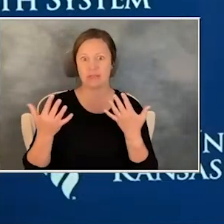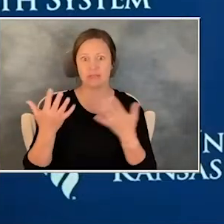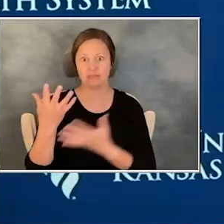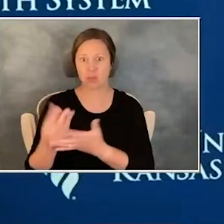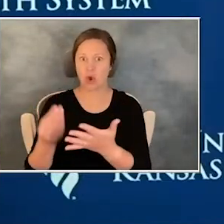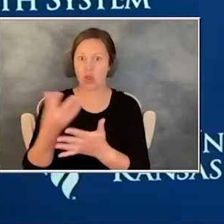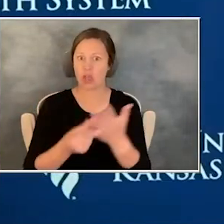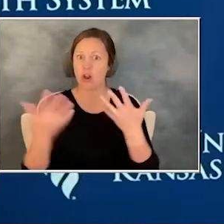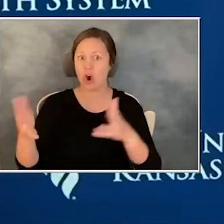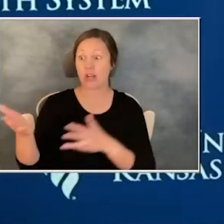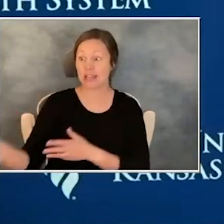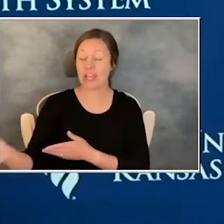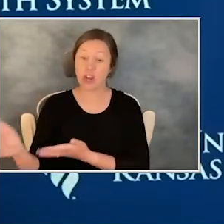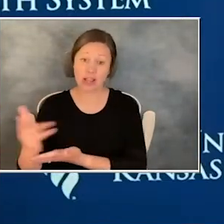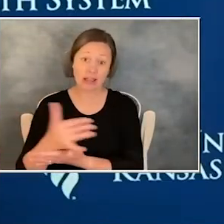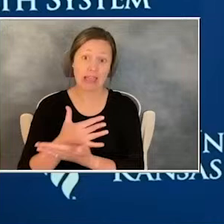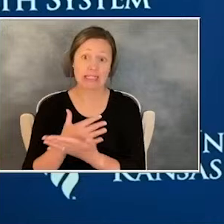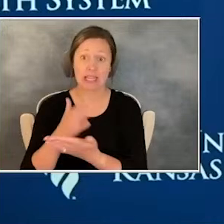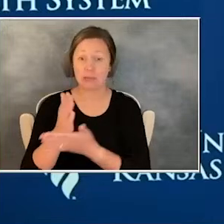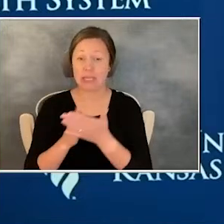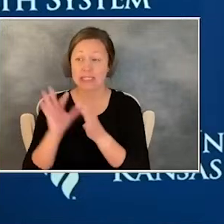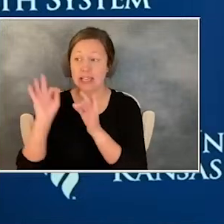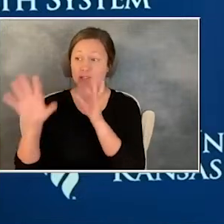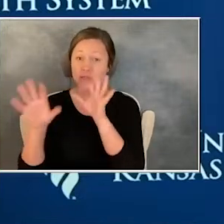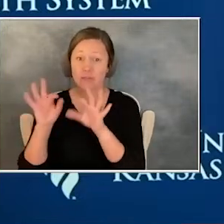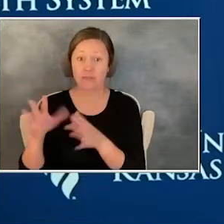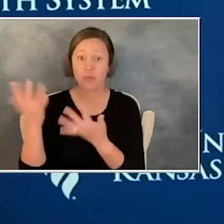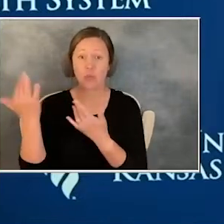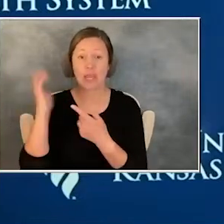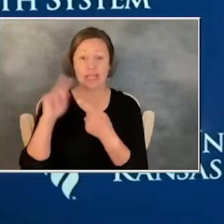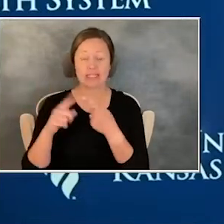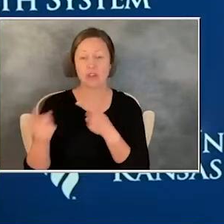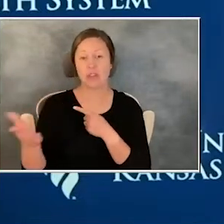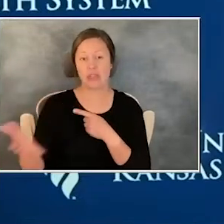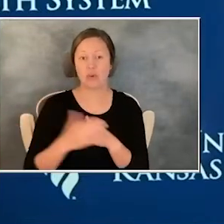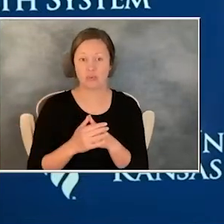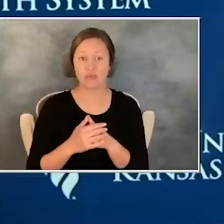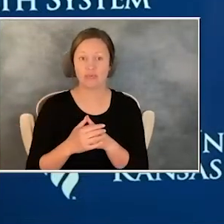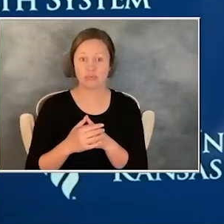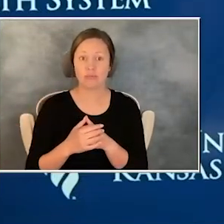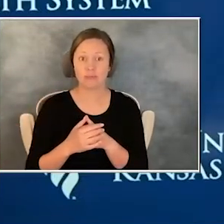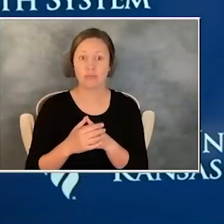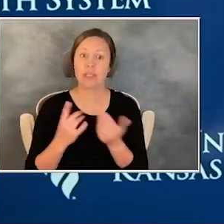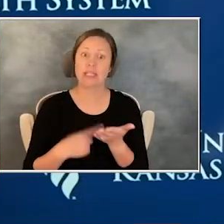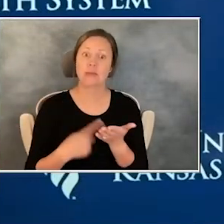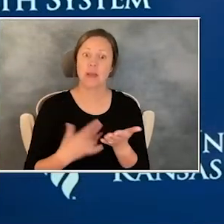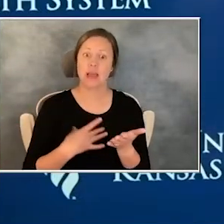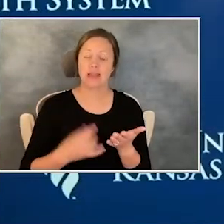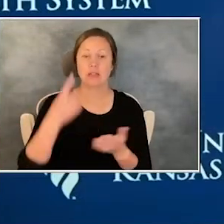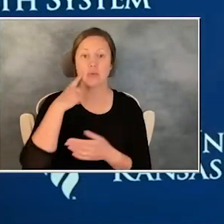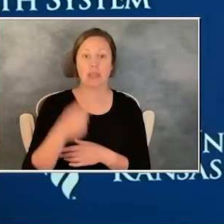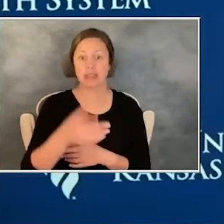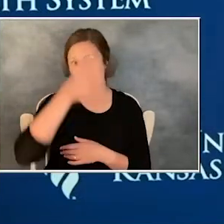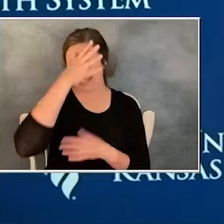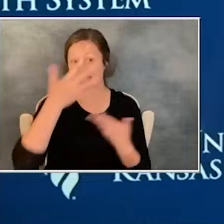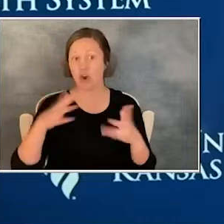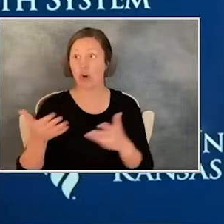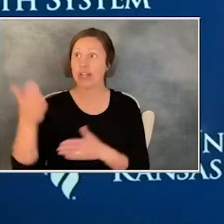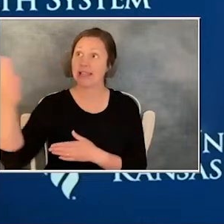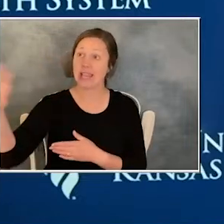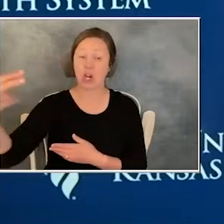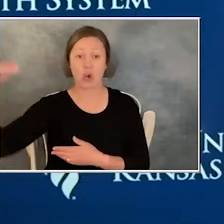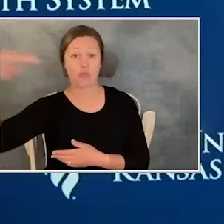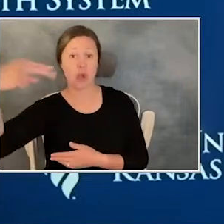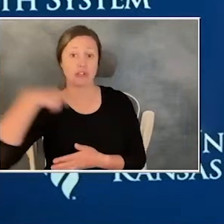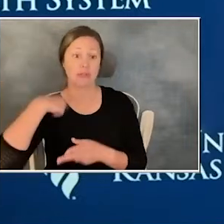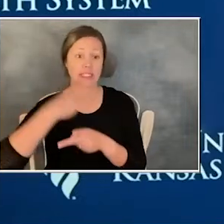pieces and just waiting till he's there. Or sometimes I like to think that he's already there and he's watching me take care of him here. And I think